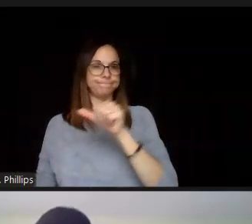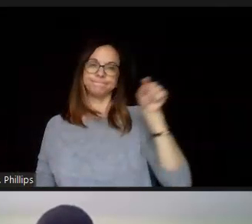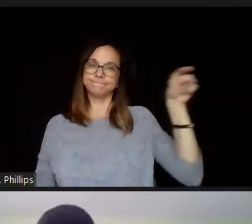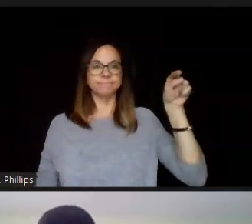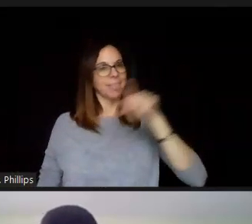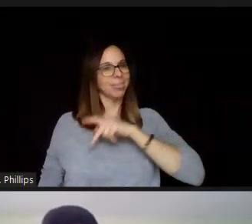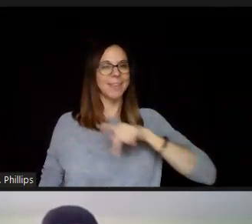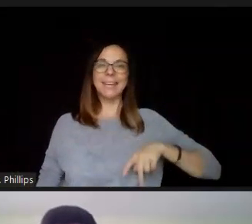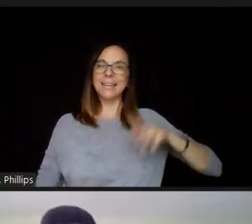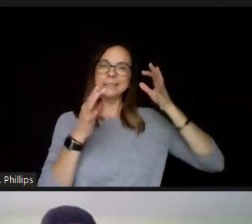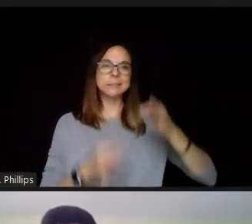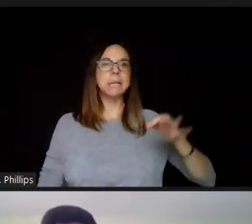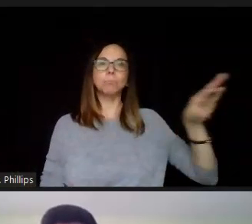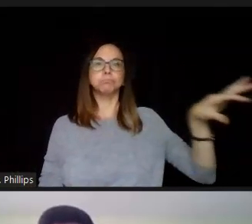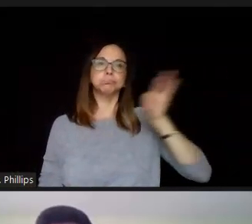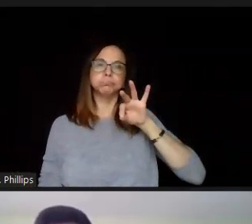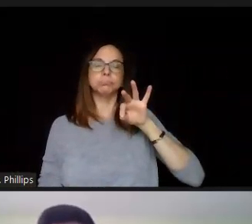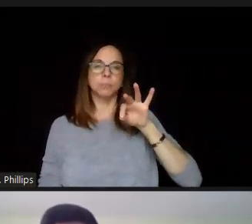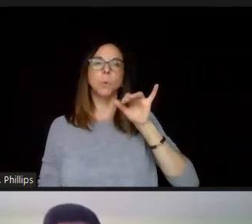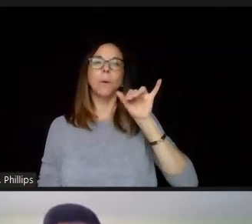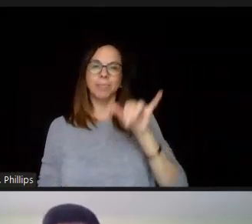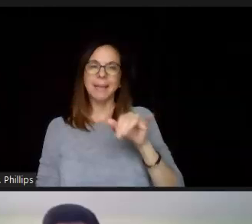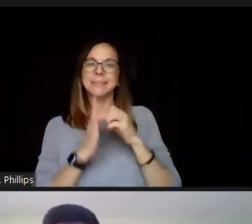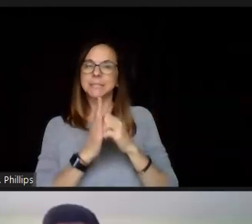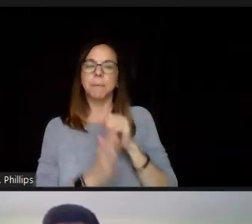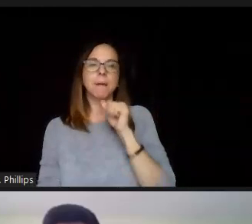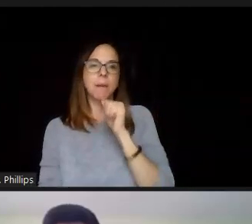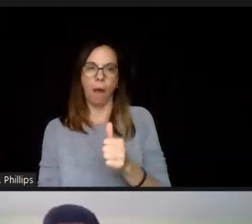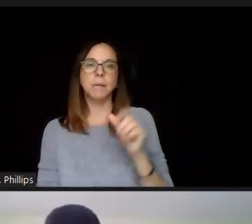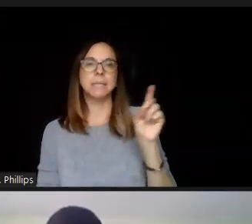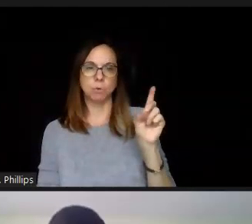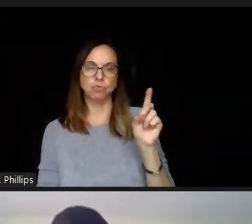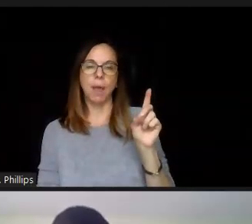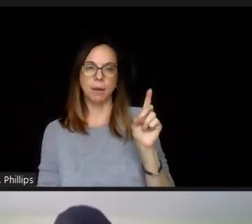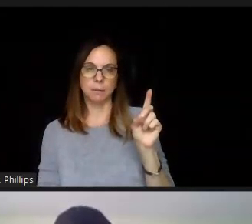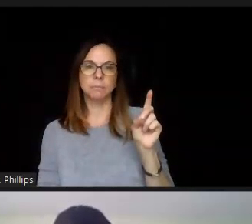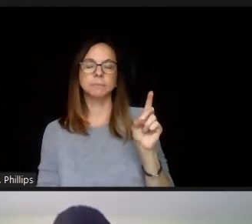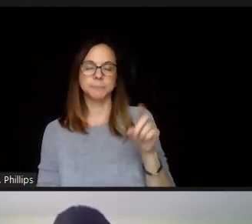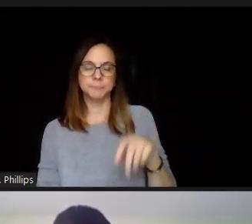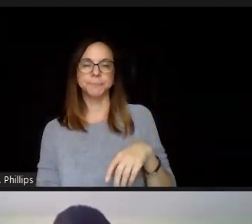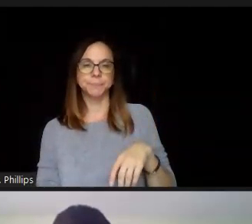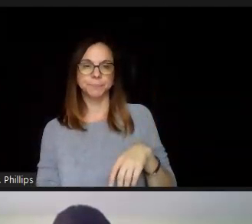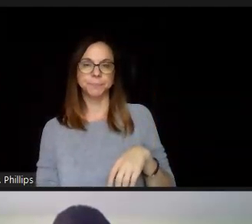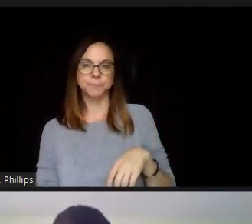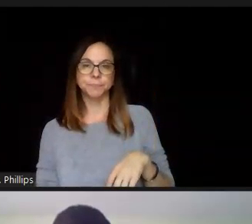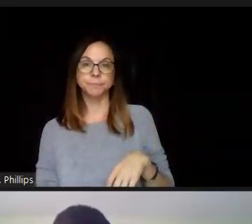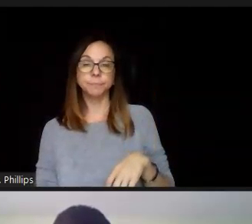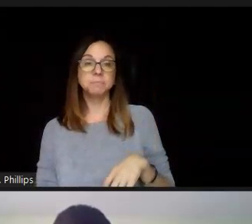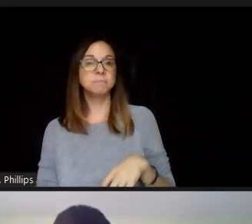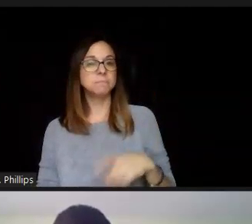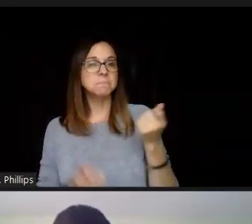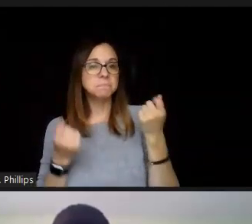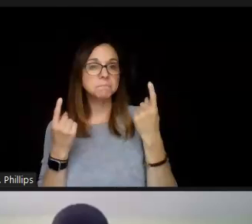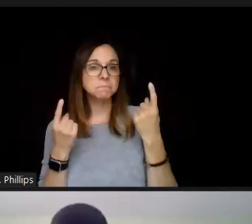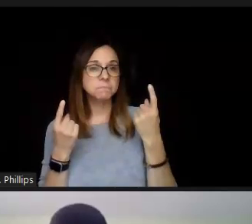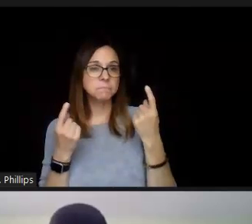No, right? So that would be an example of something that is an undemocratic characteristic. Okay, does that make sense